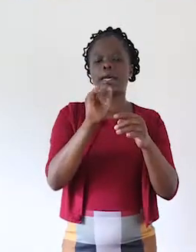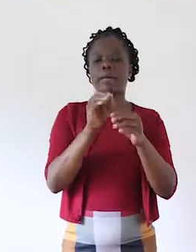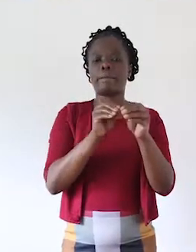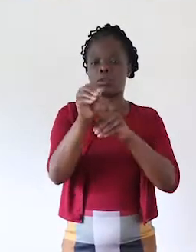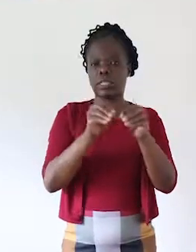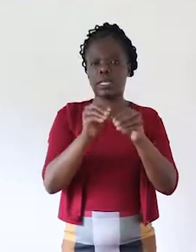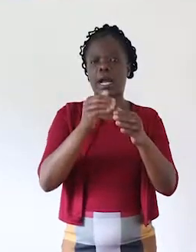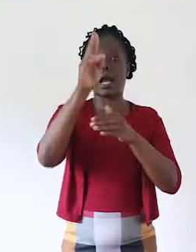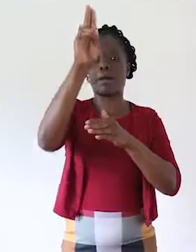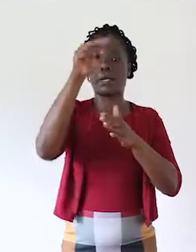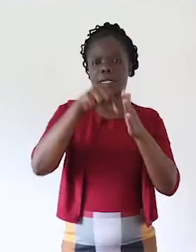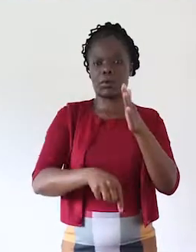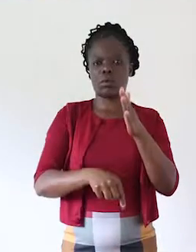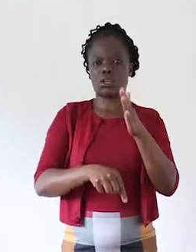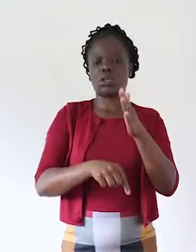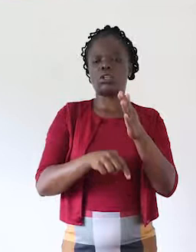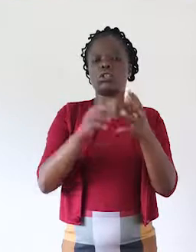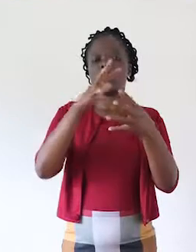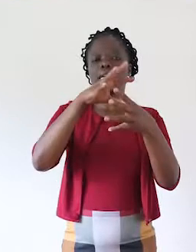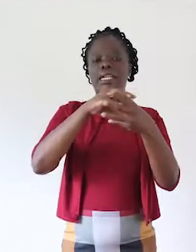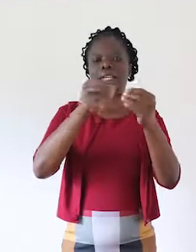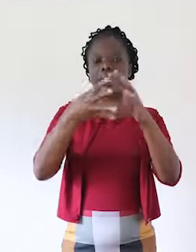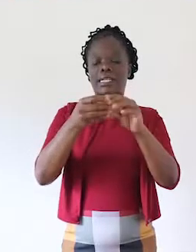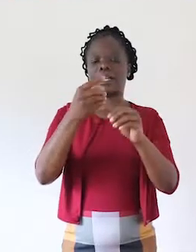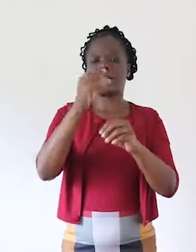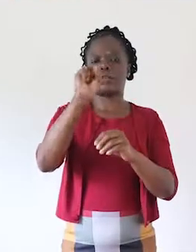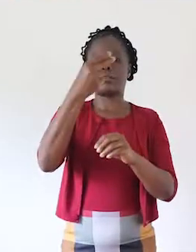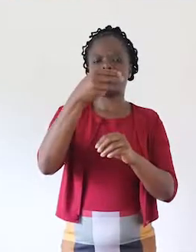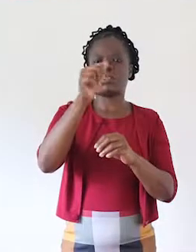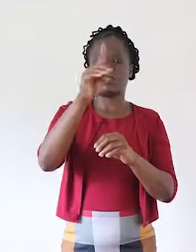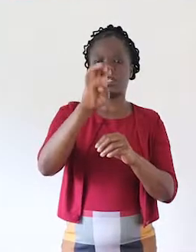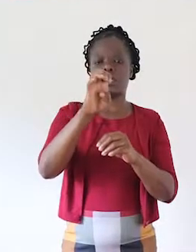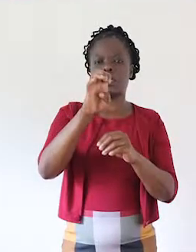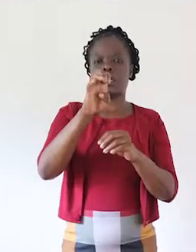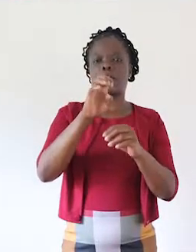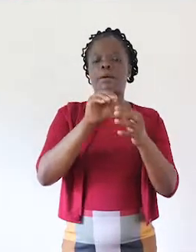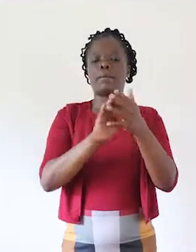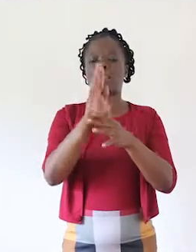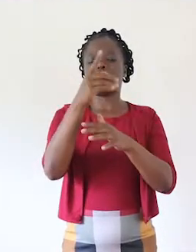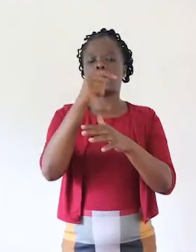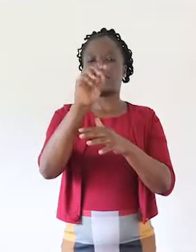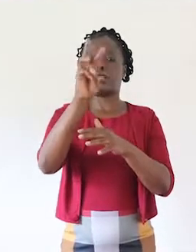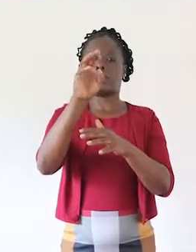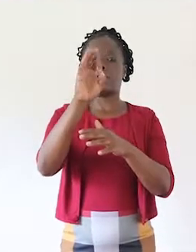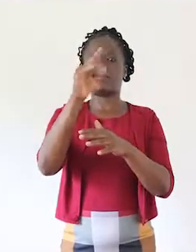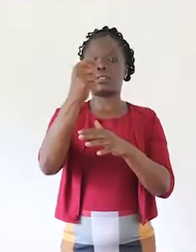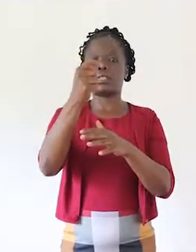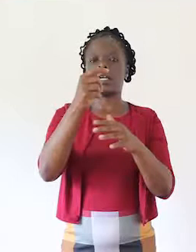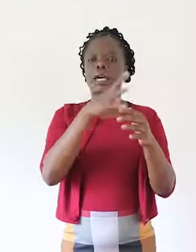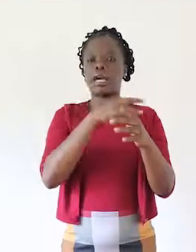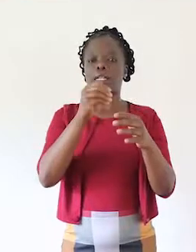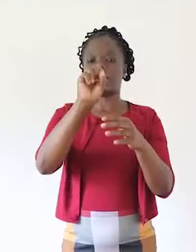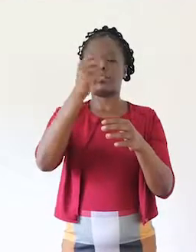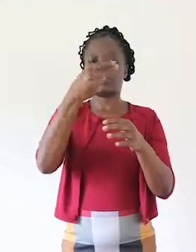handle up and down to create the shade, passing the shuttle loaded with weft thread, the shade,